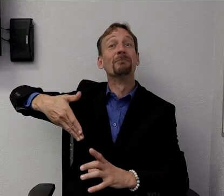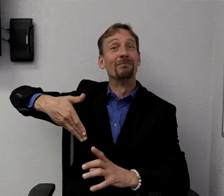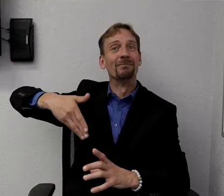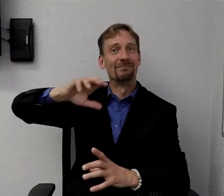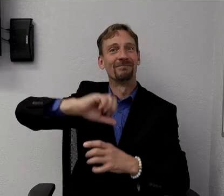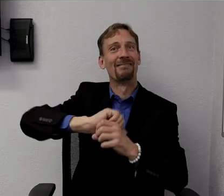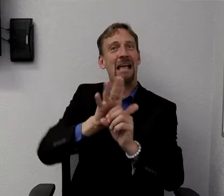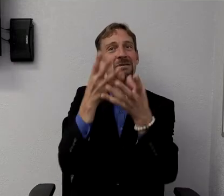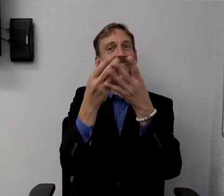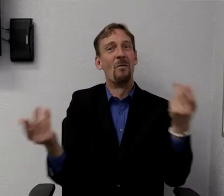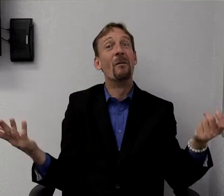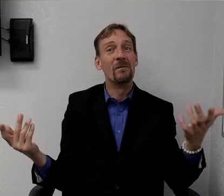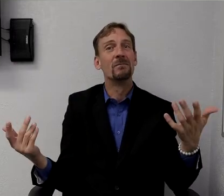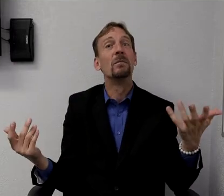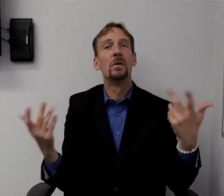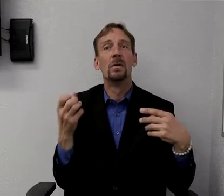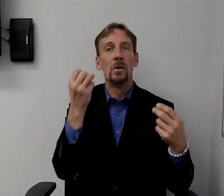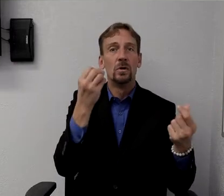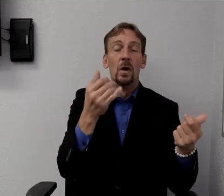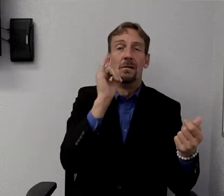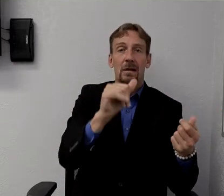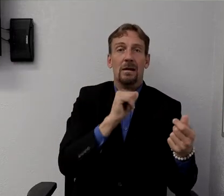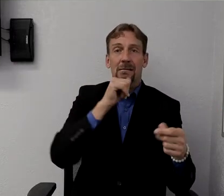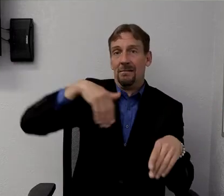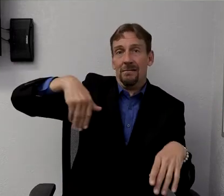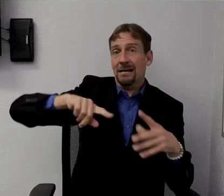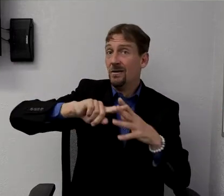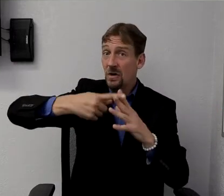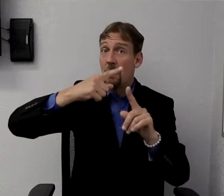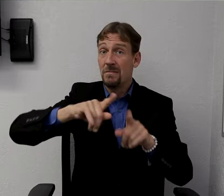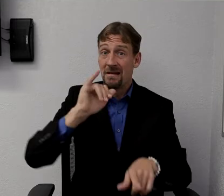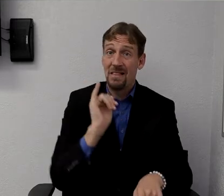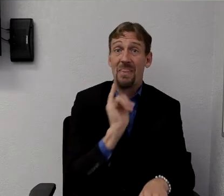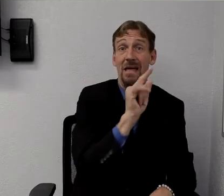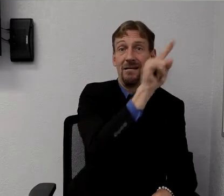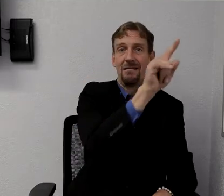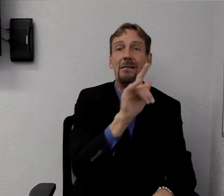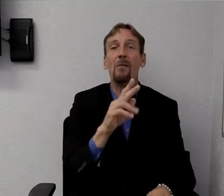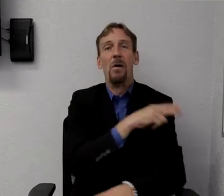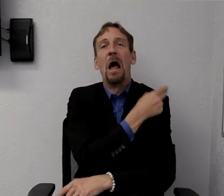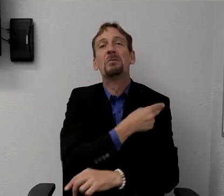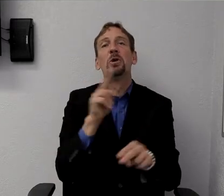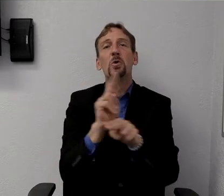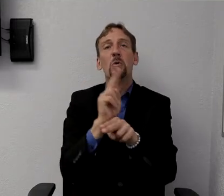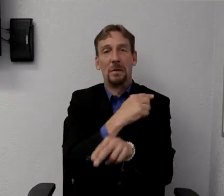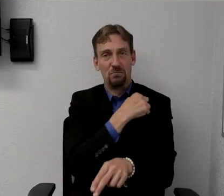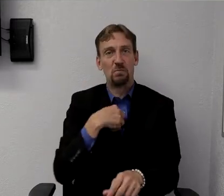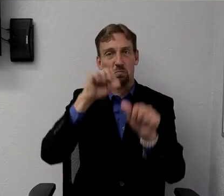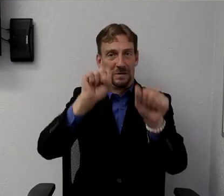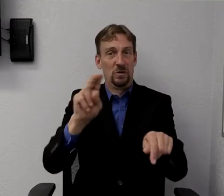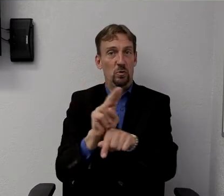and endorsed that, but it is a technique that they are using that we very easily could implement here, which